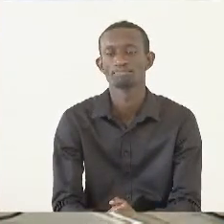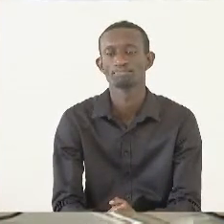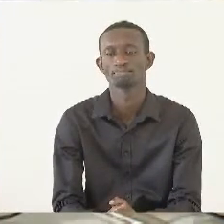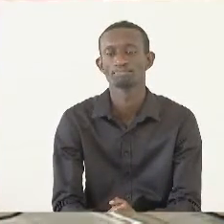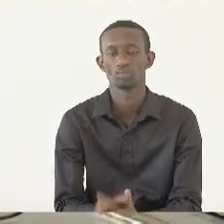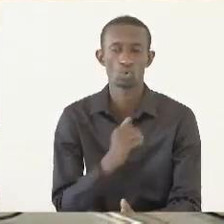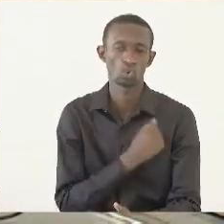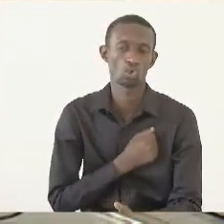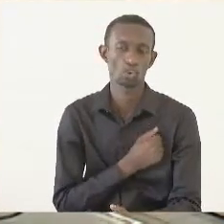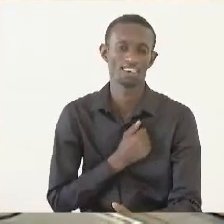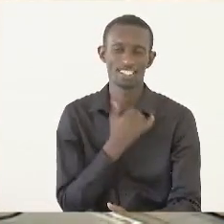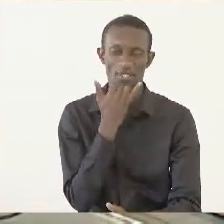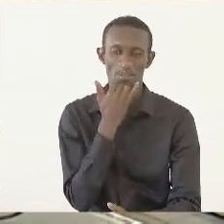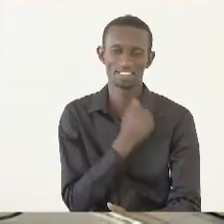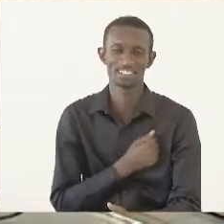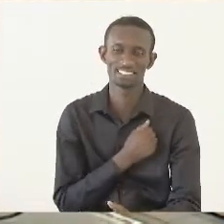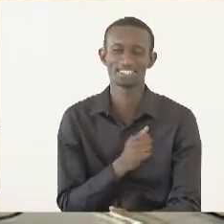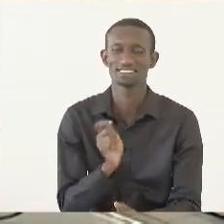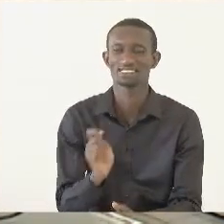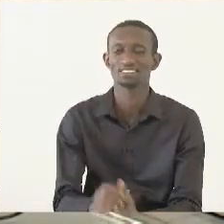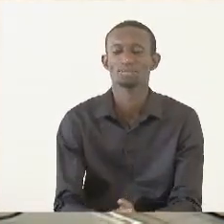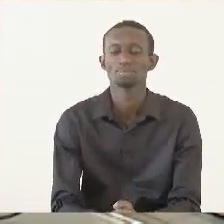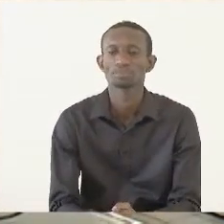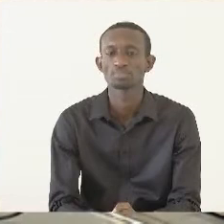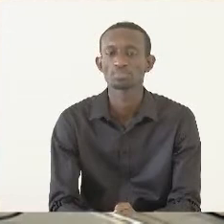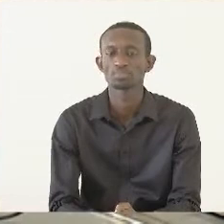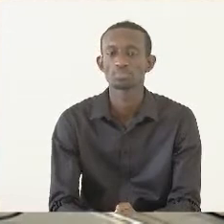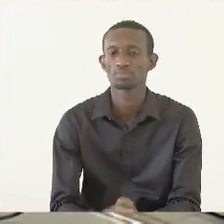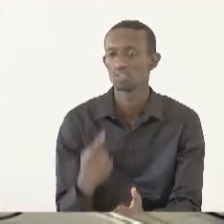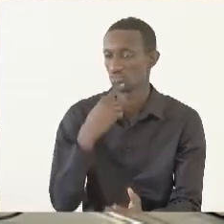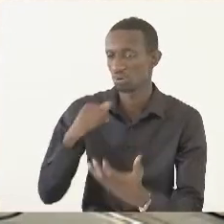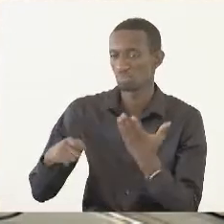carboxylic group, the whole compound. We are not talking about the charge.